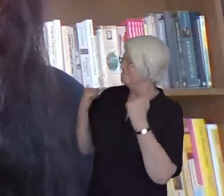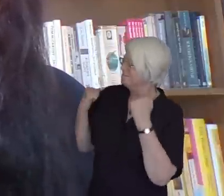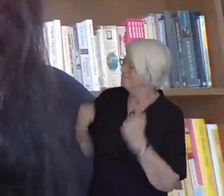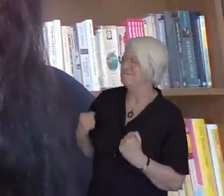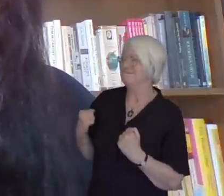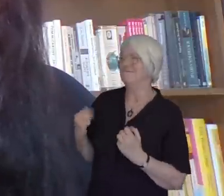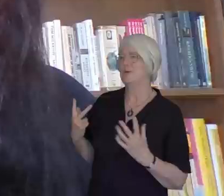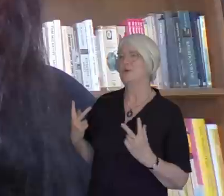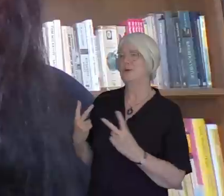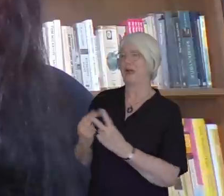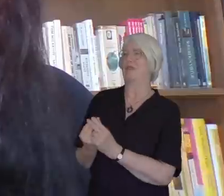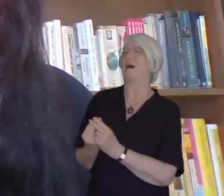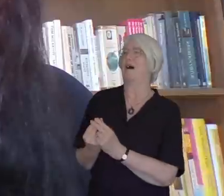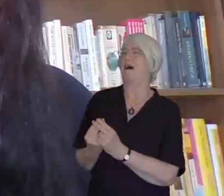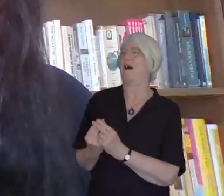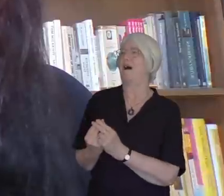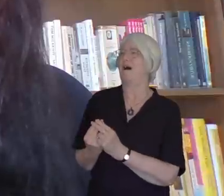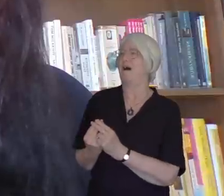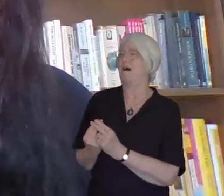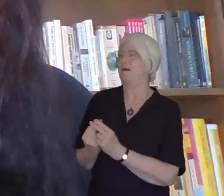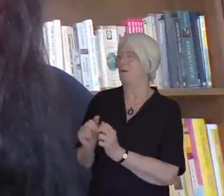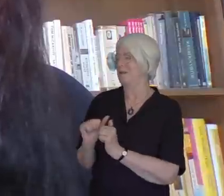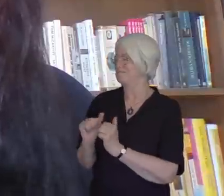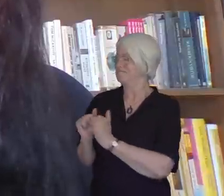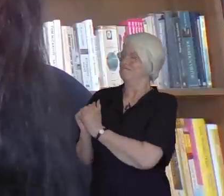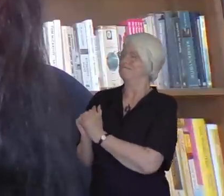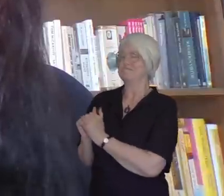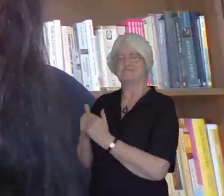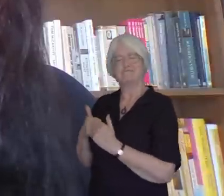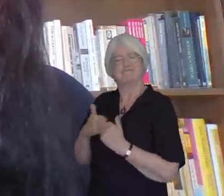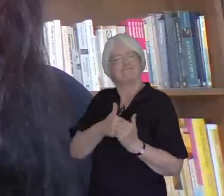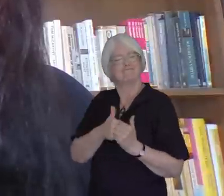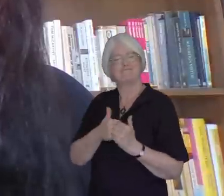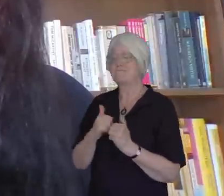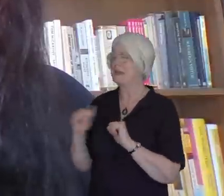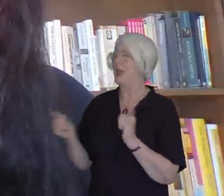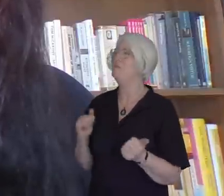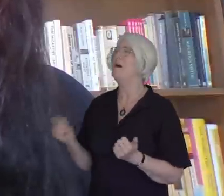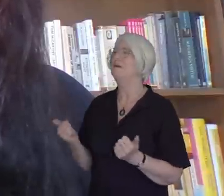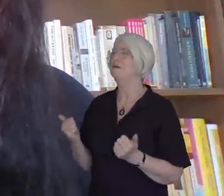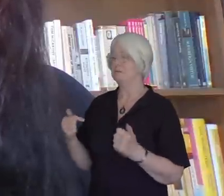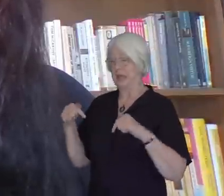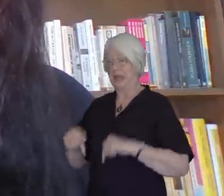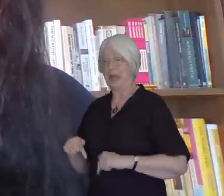together, elbow to elbow, in solidarity with our neighbours, near and far.